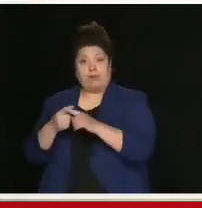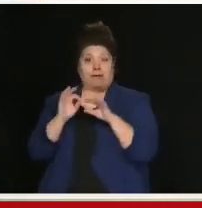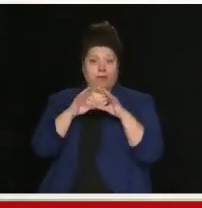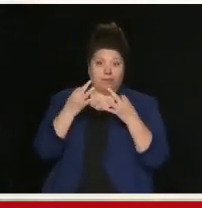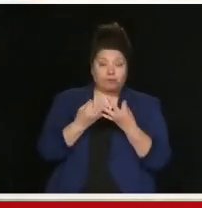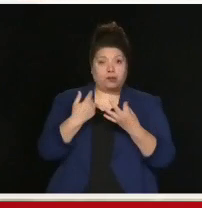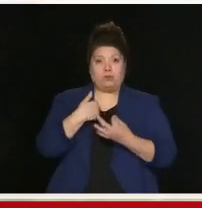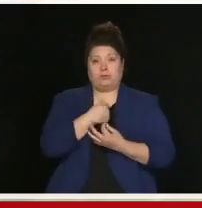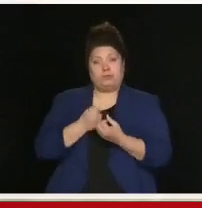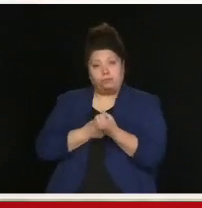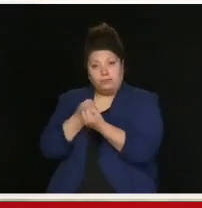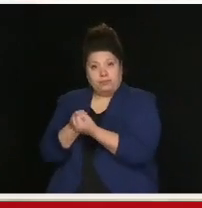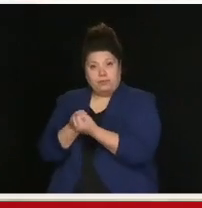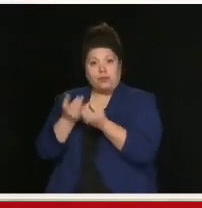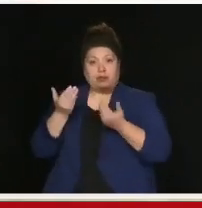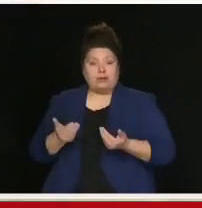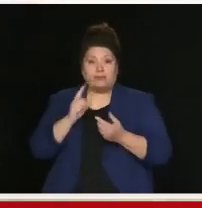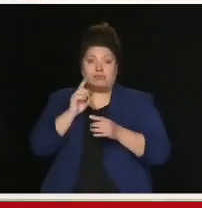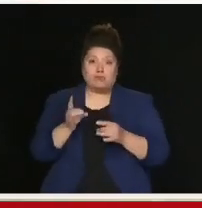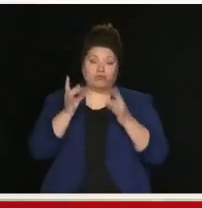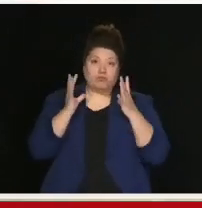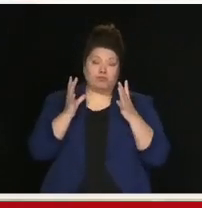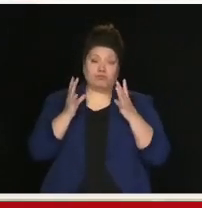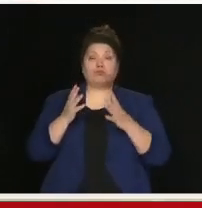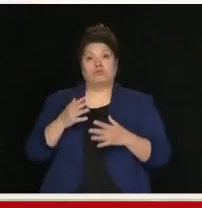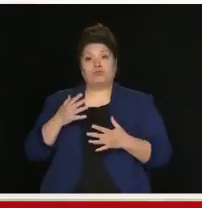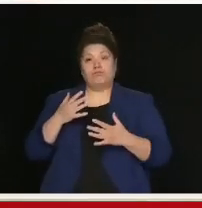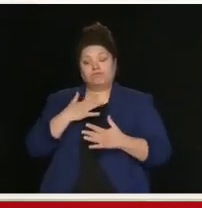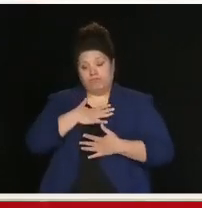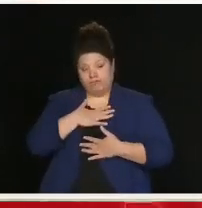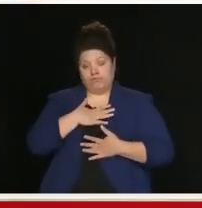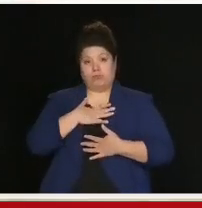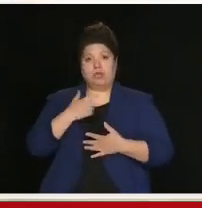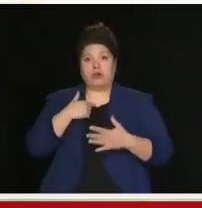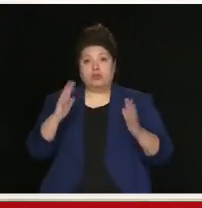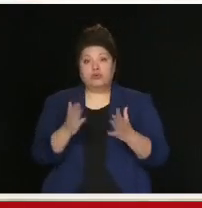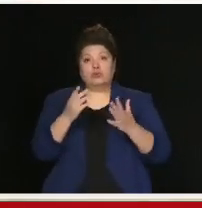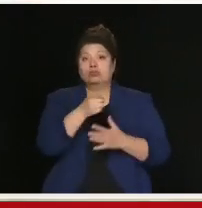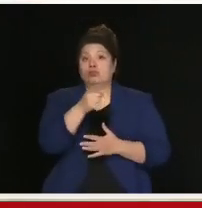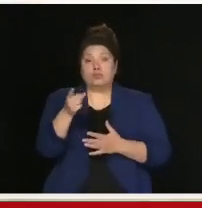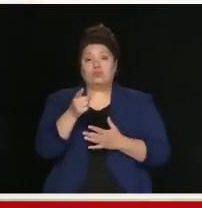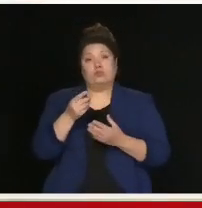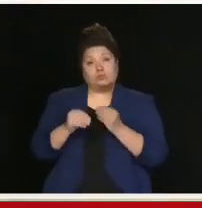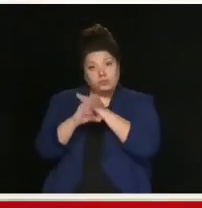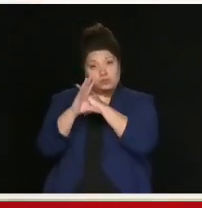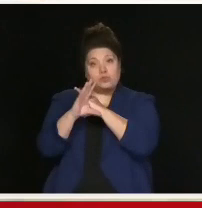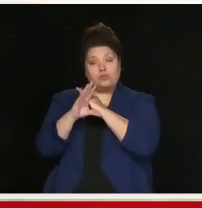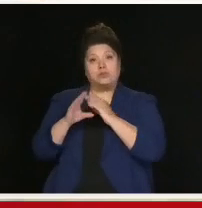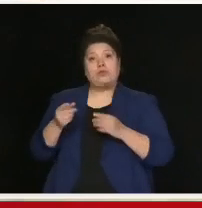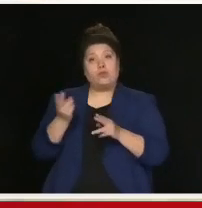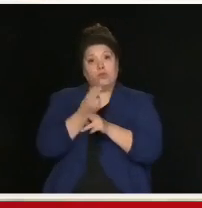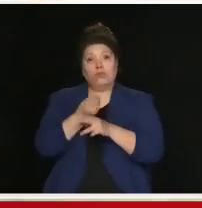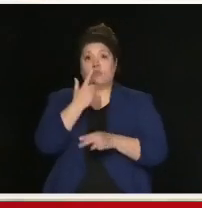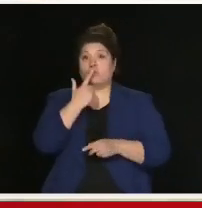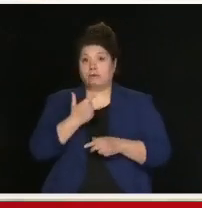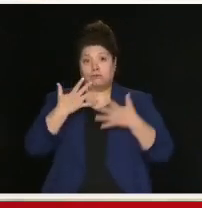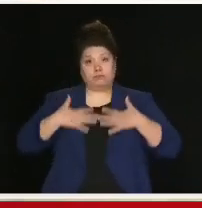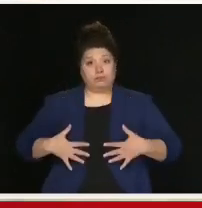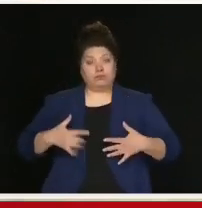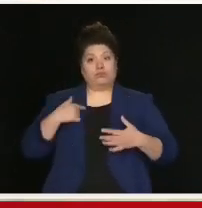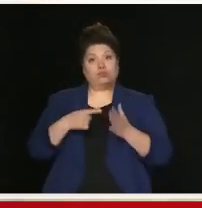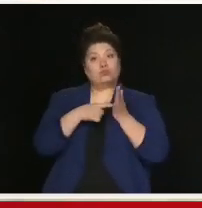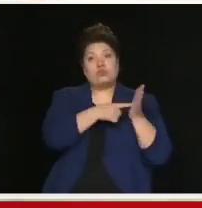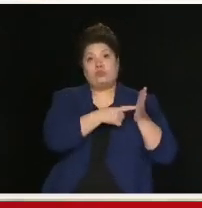were with them. And I hope you will be numerous to be with us and wear red and sign of solidarity today. For